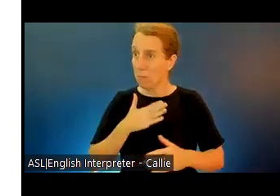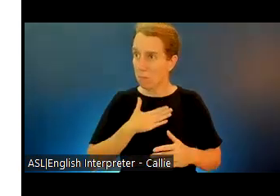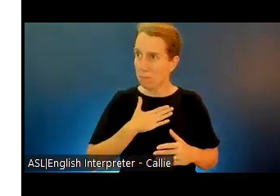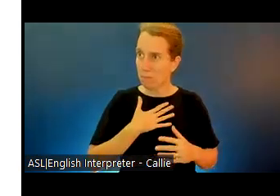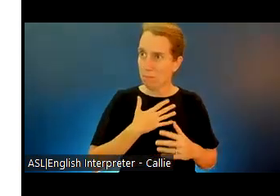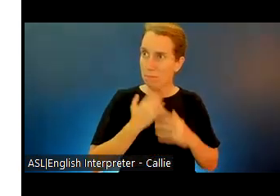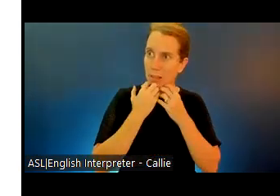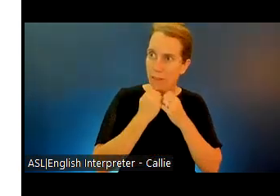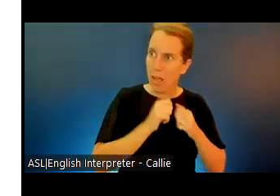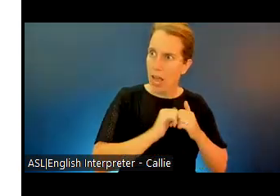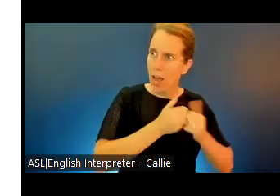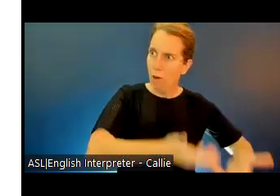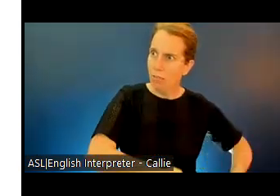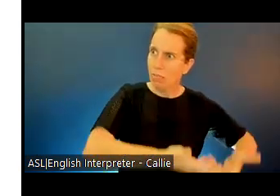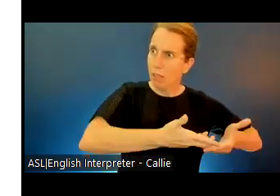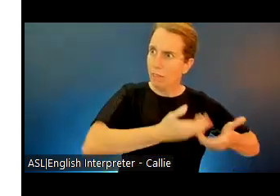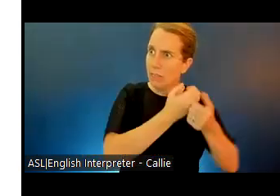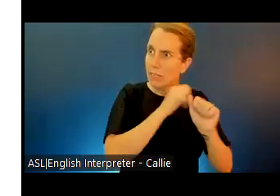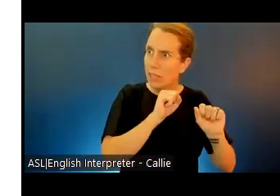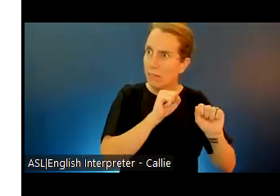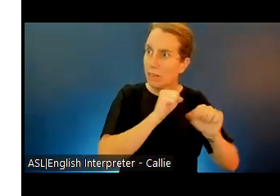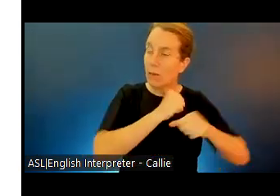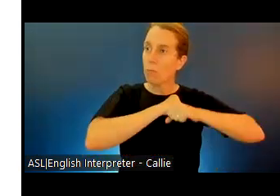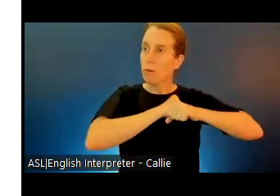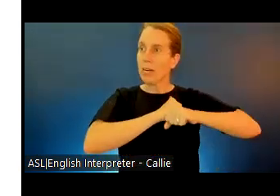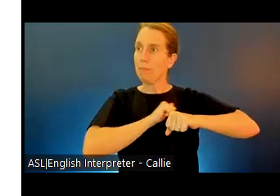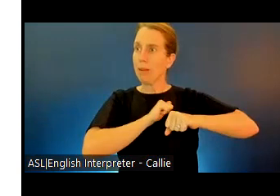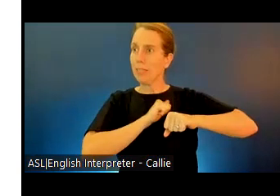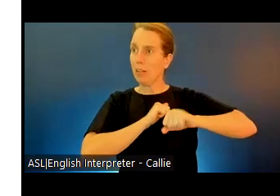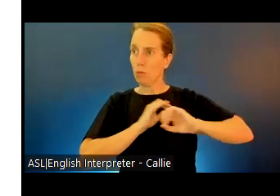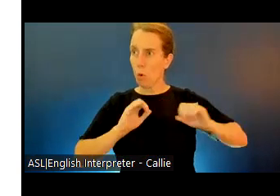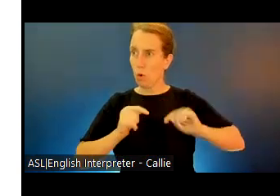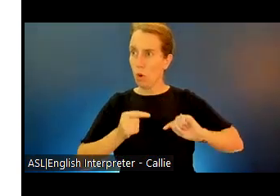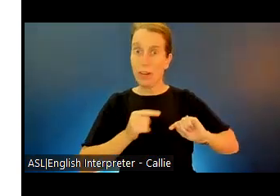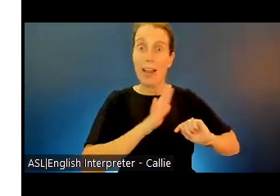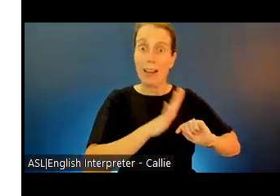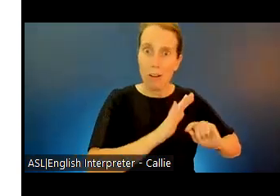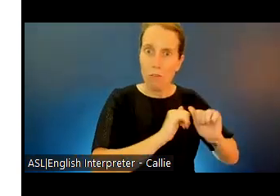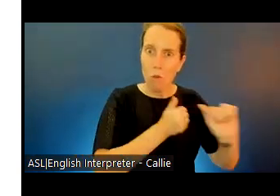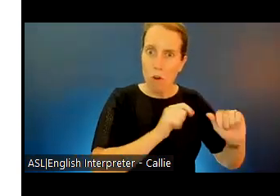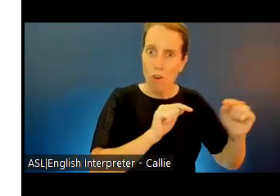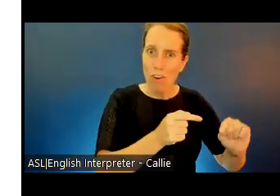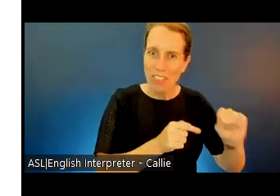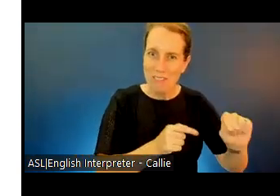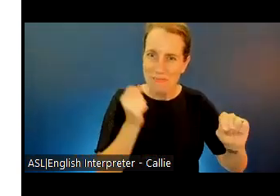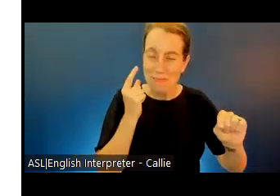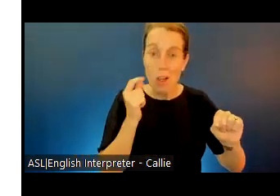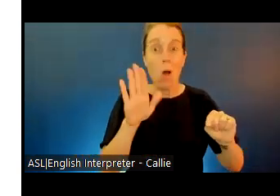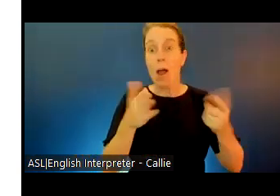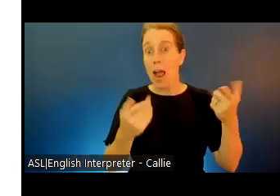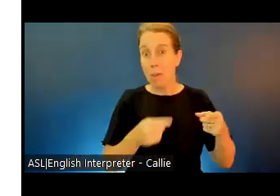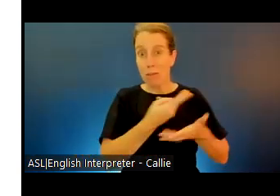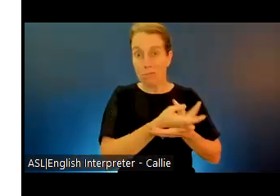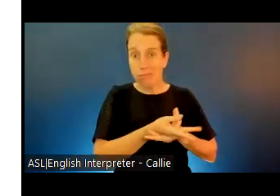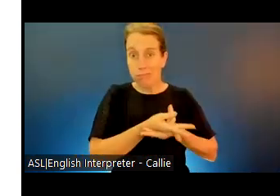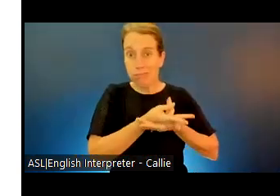hurt yourself and so that they're also not hurt in the movement process. What if someone has a wound that you need to keep an eye on? How do you